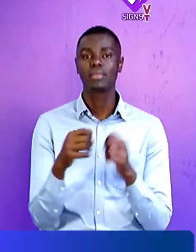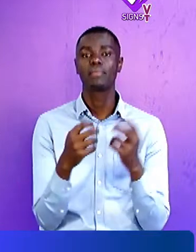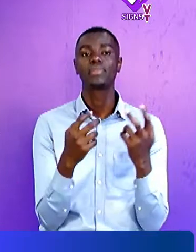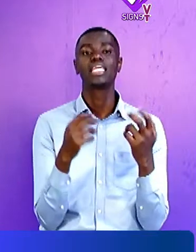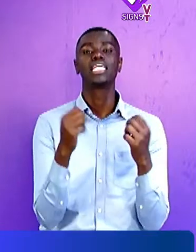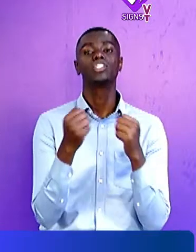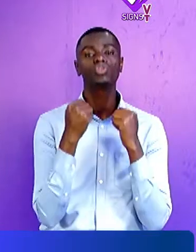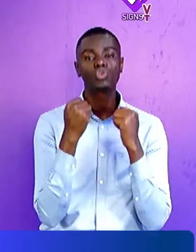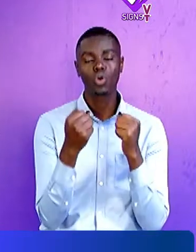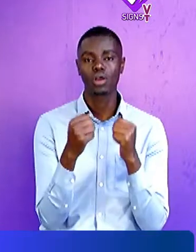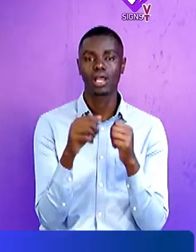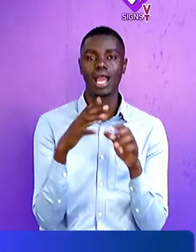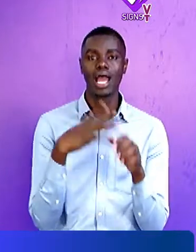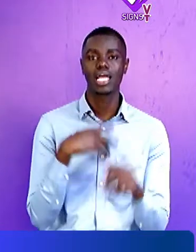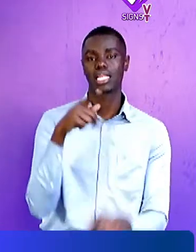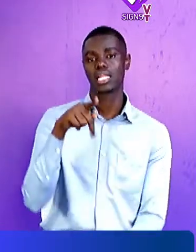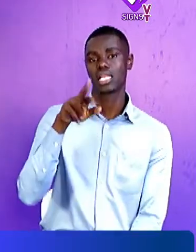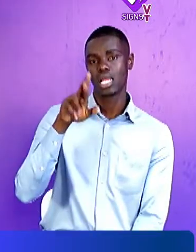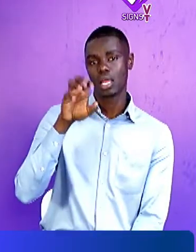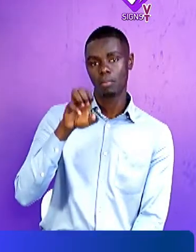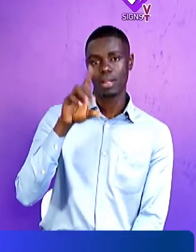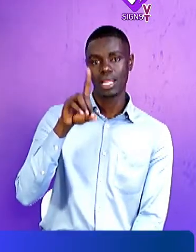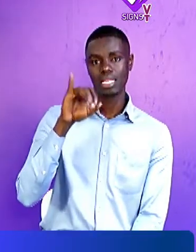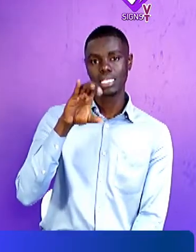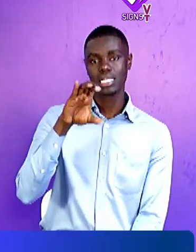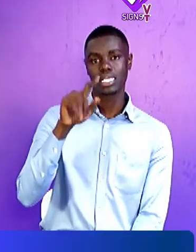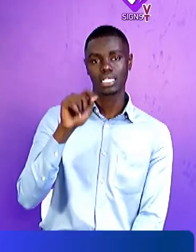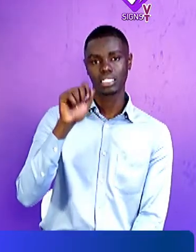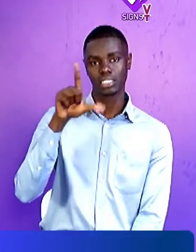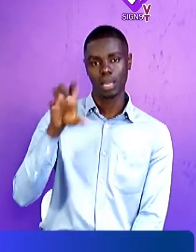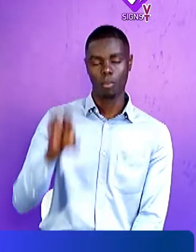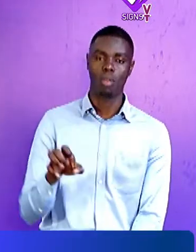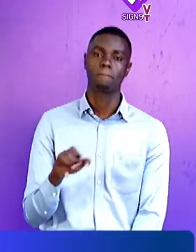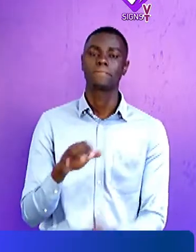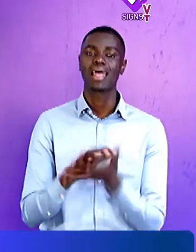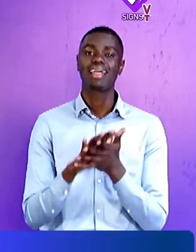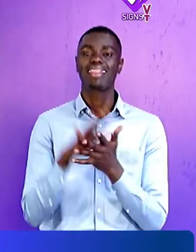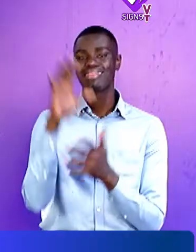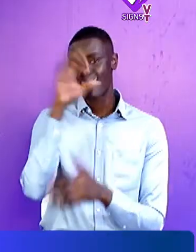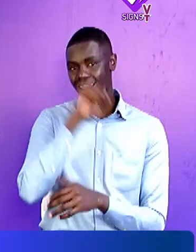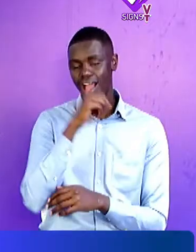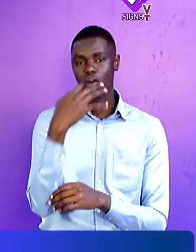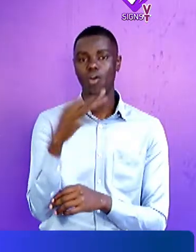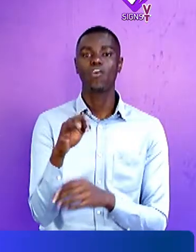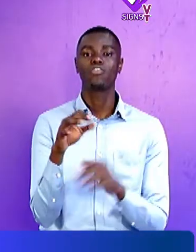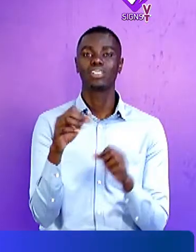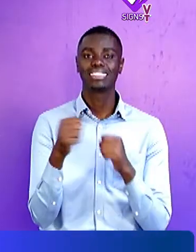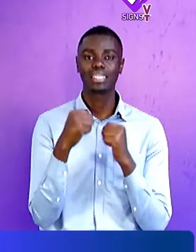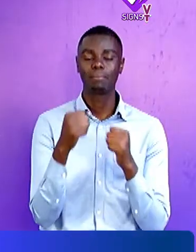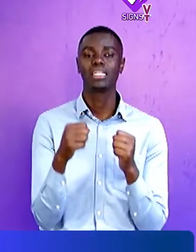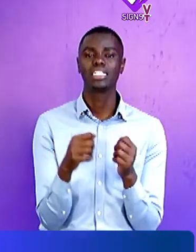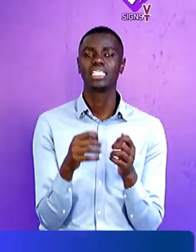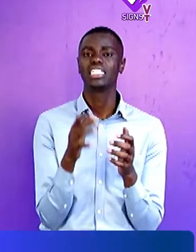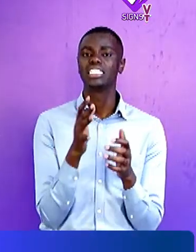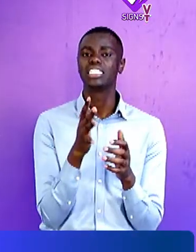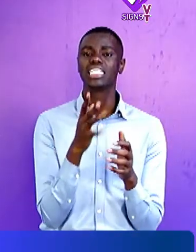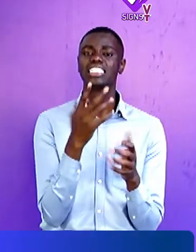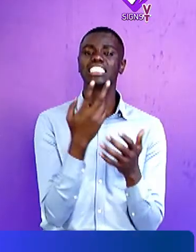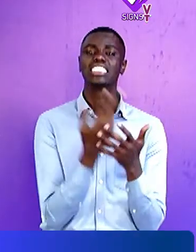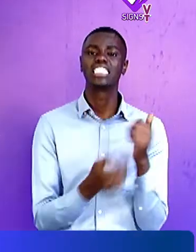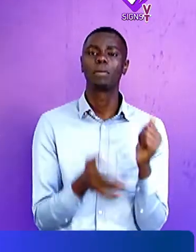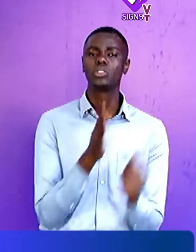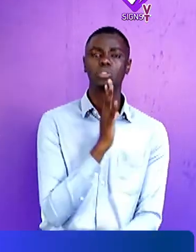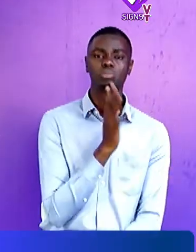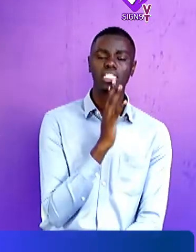stable. The lack of stability, the tricking from two sides of the mouth is making you not able